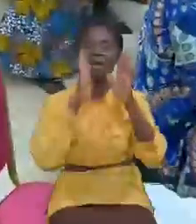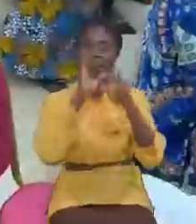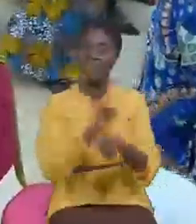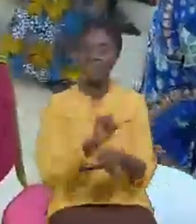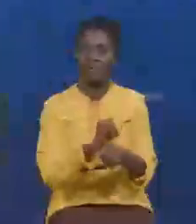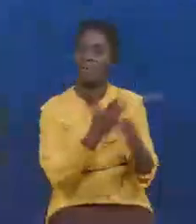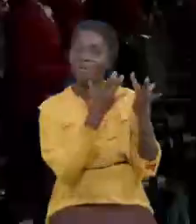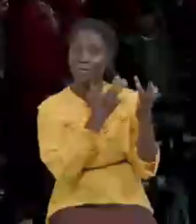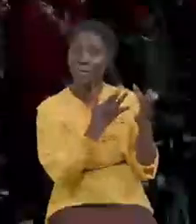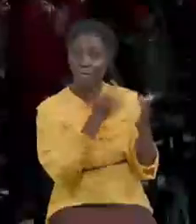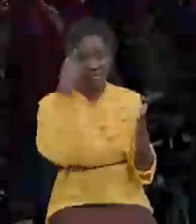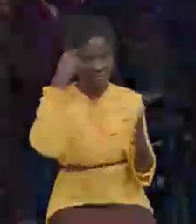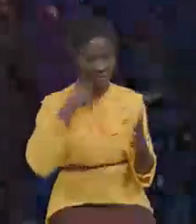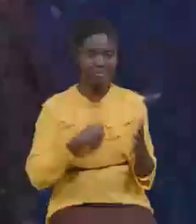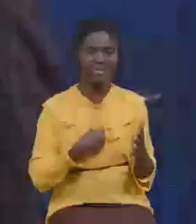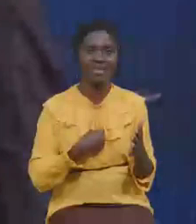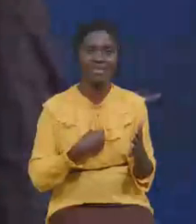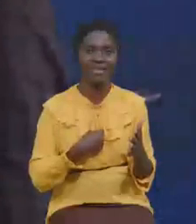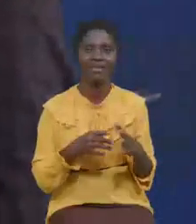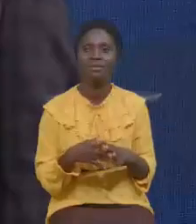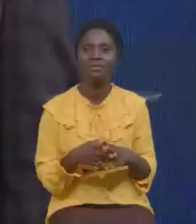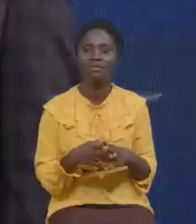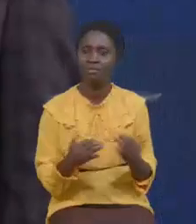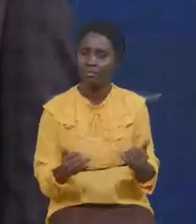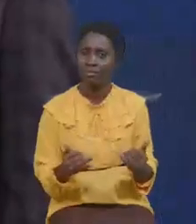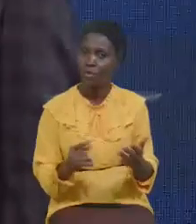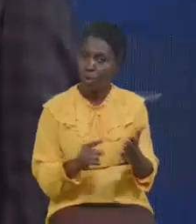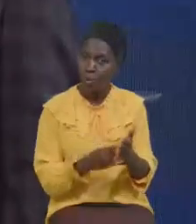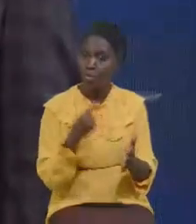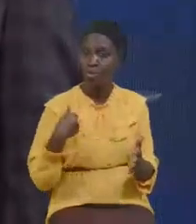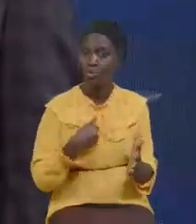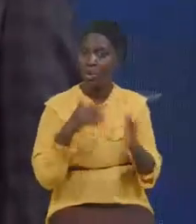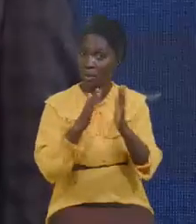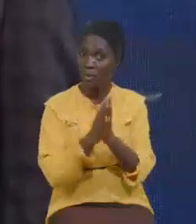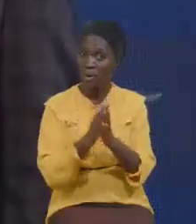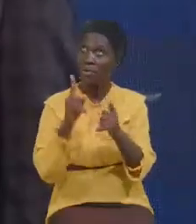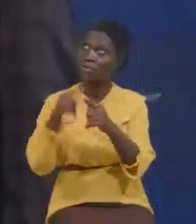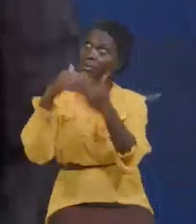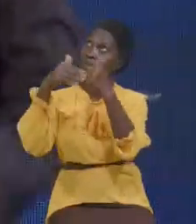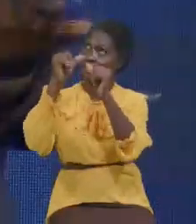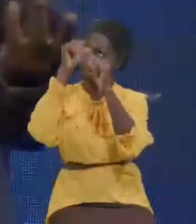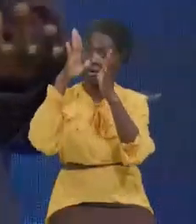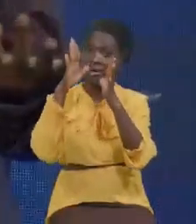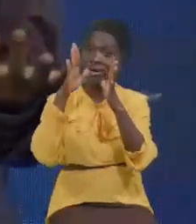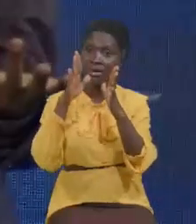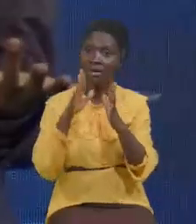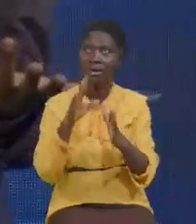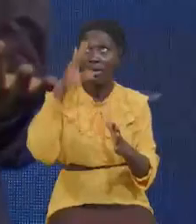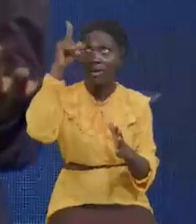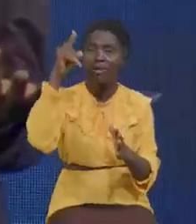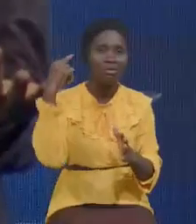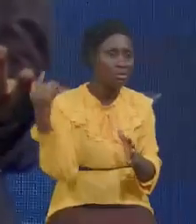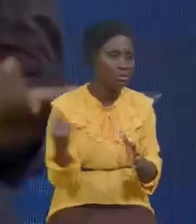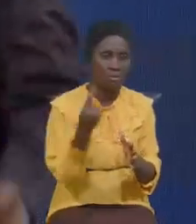Awaiting me. Now, once we pray to the Heavenly Father, He always